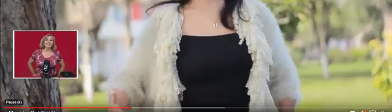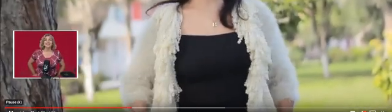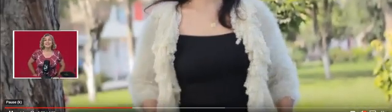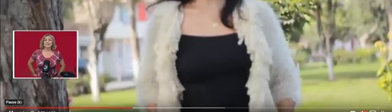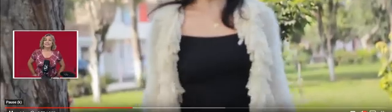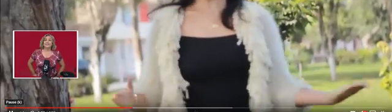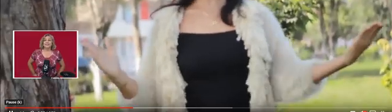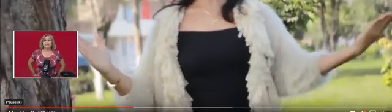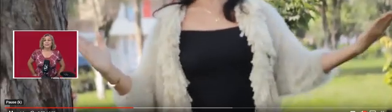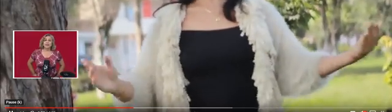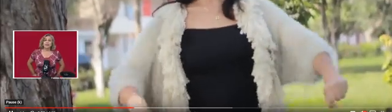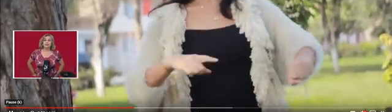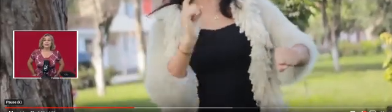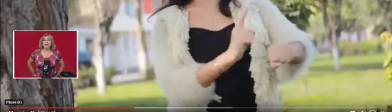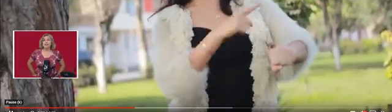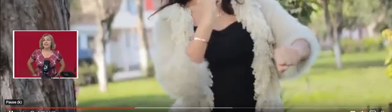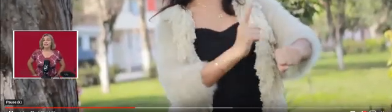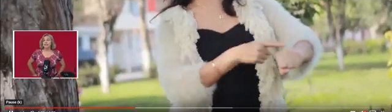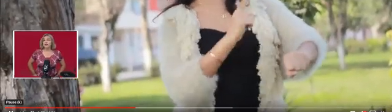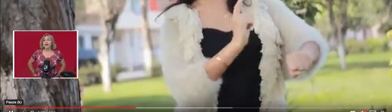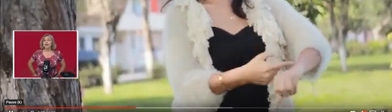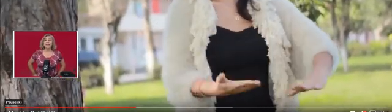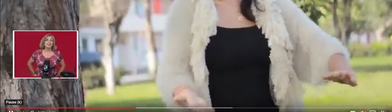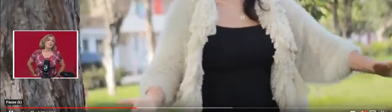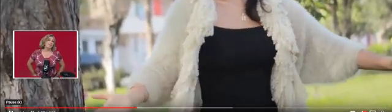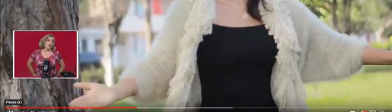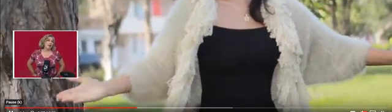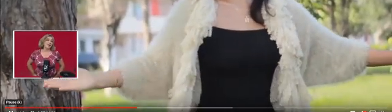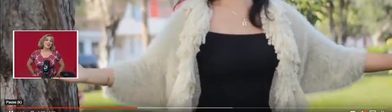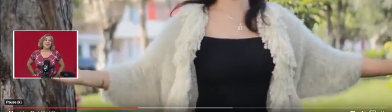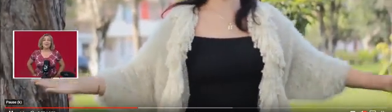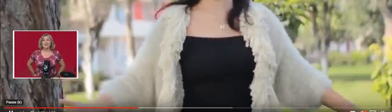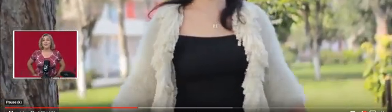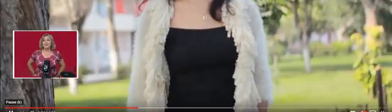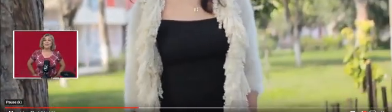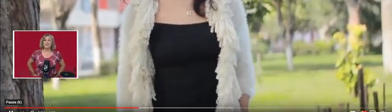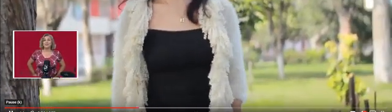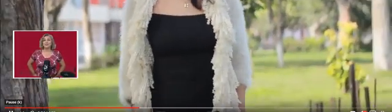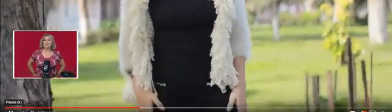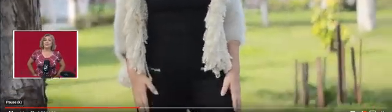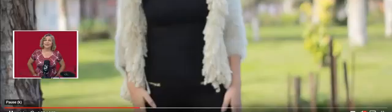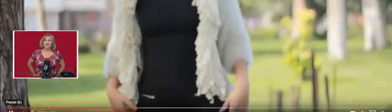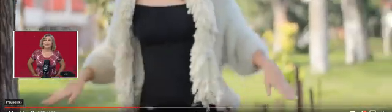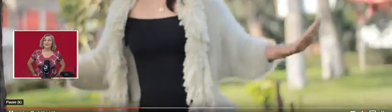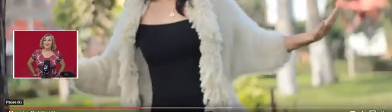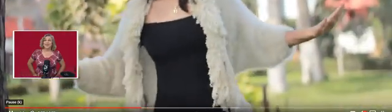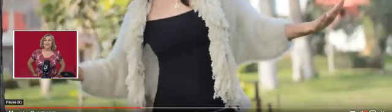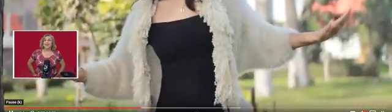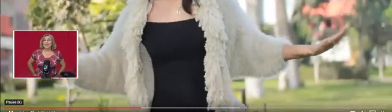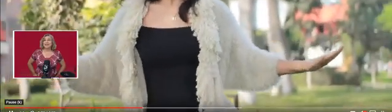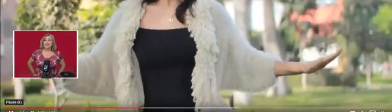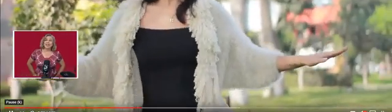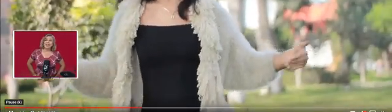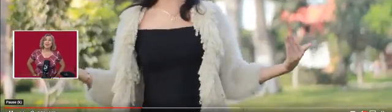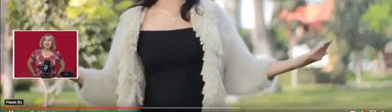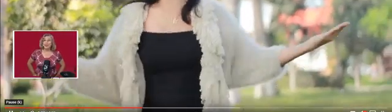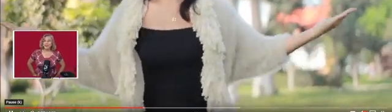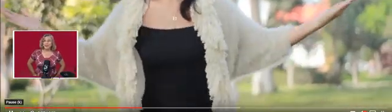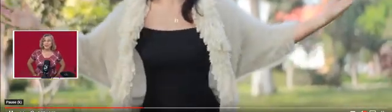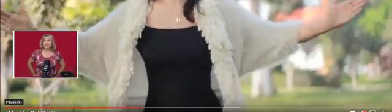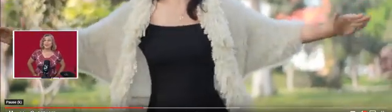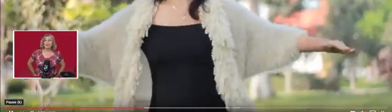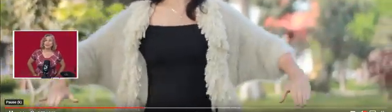confiando, Yes, I yo am creo que se confident va a that aprobar pronto I believe that it will be approved shortly, the